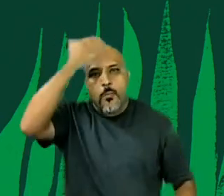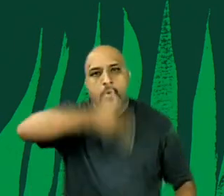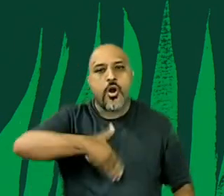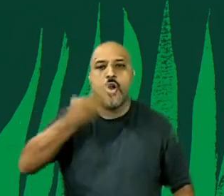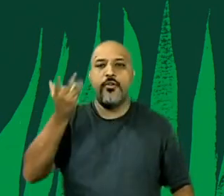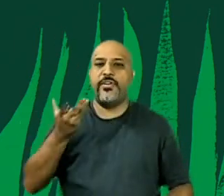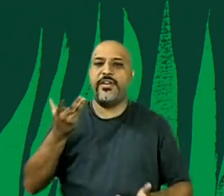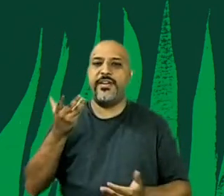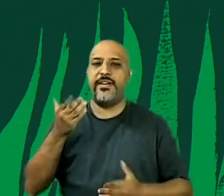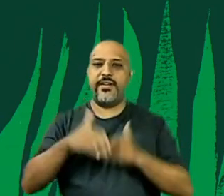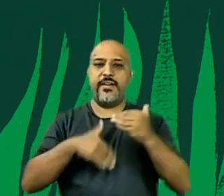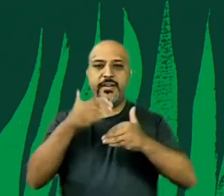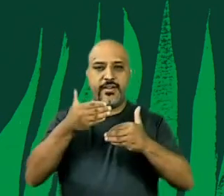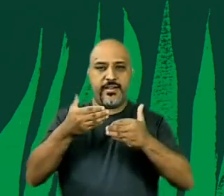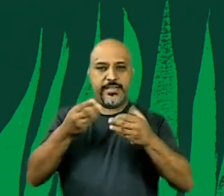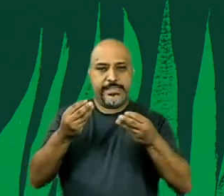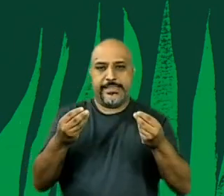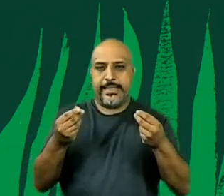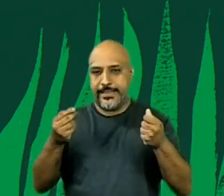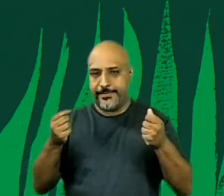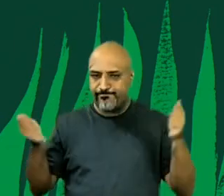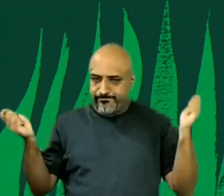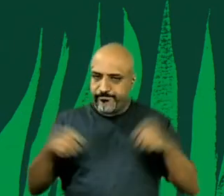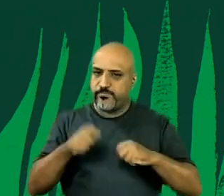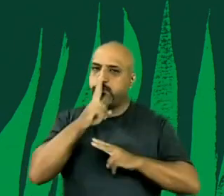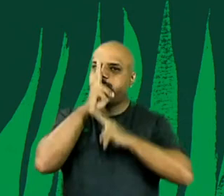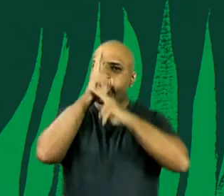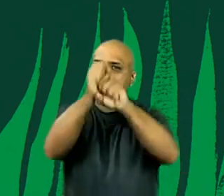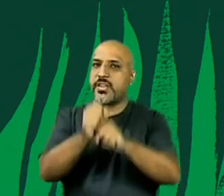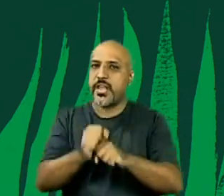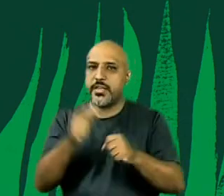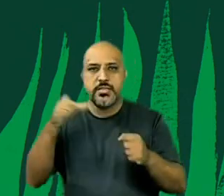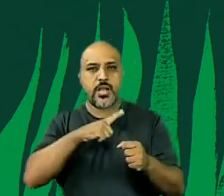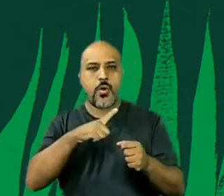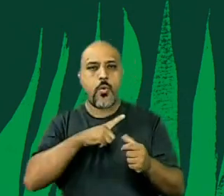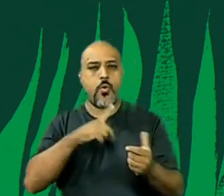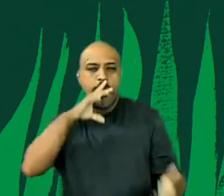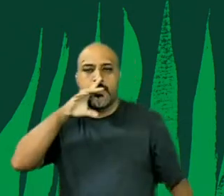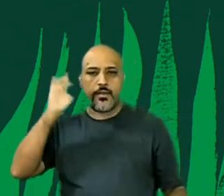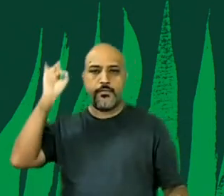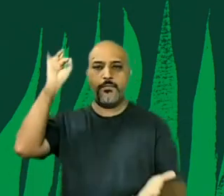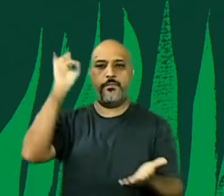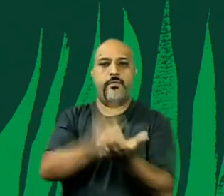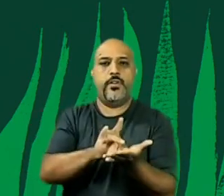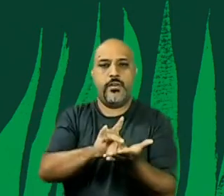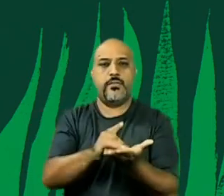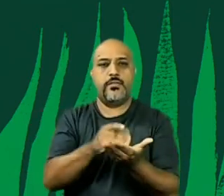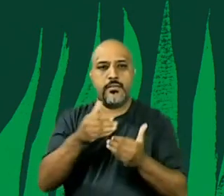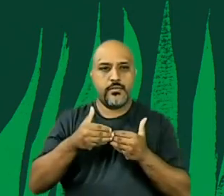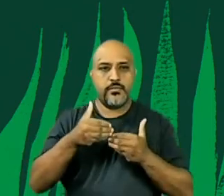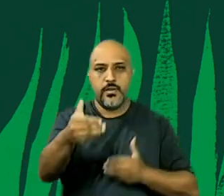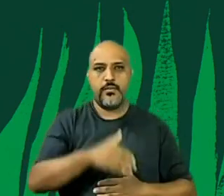proves this power or this